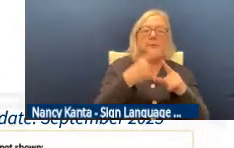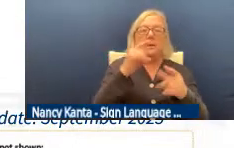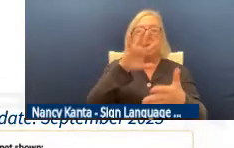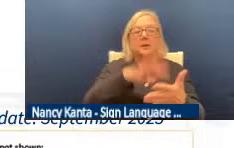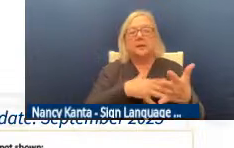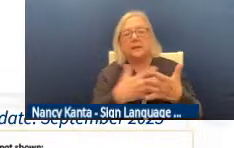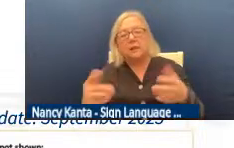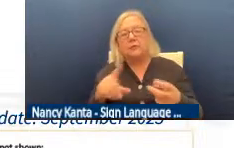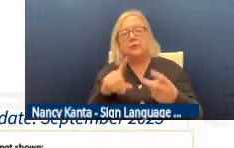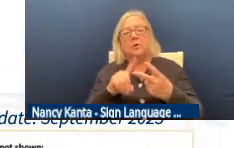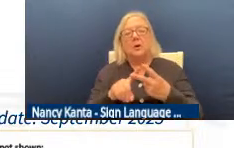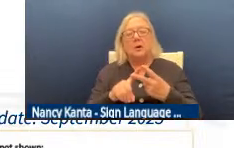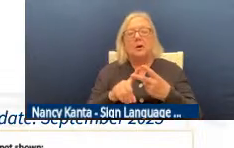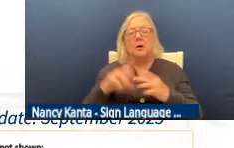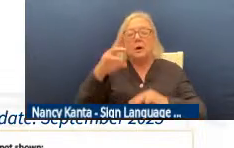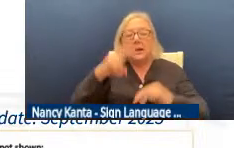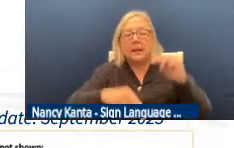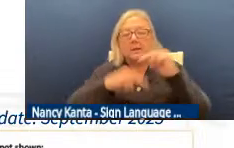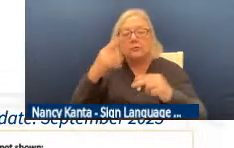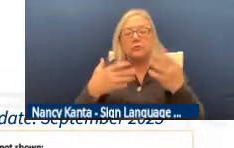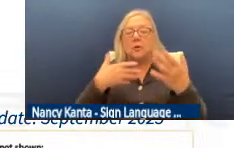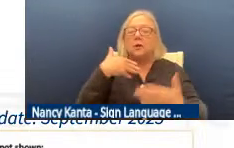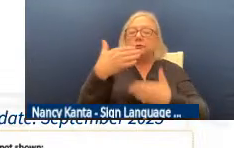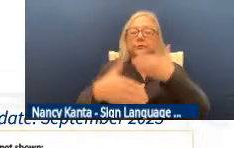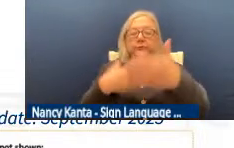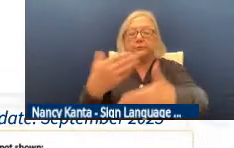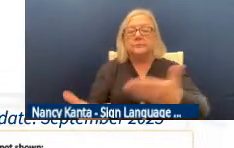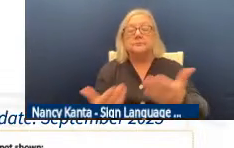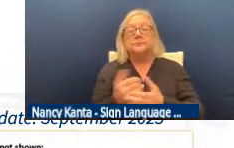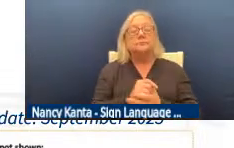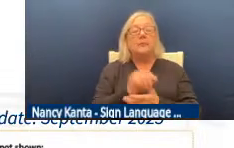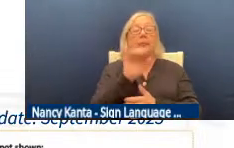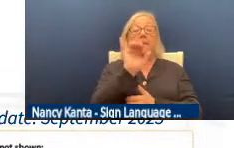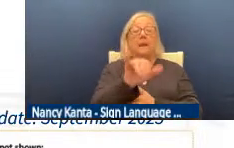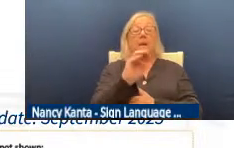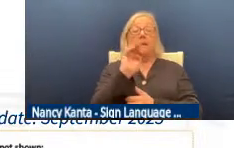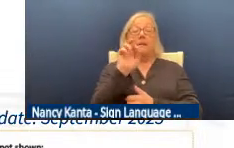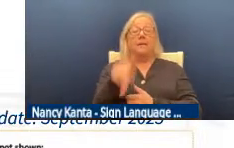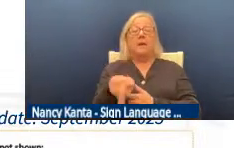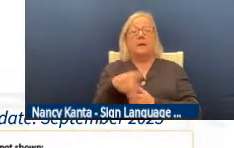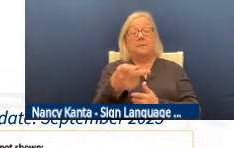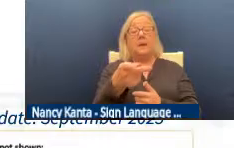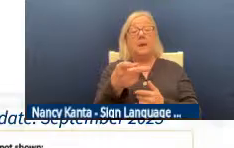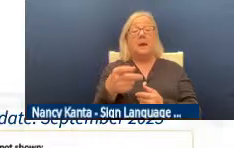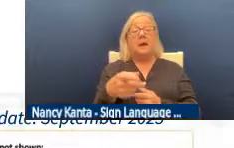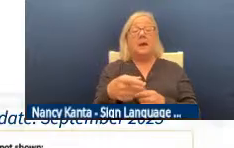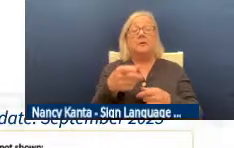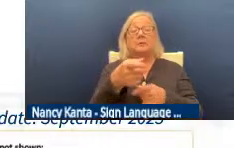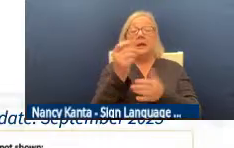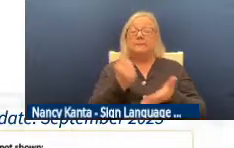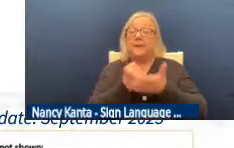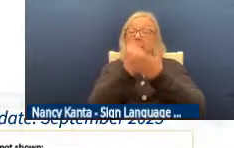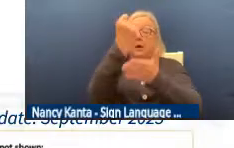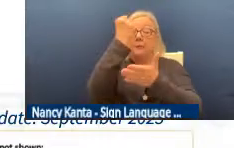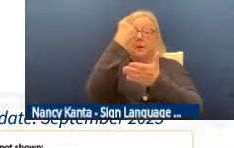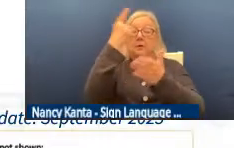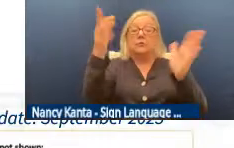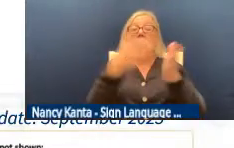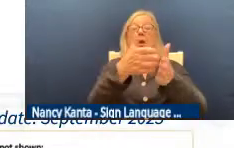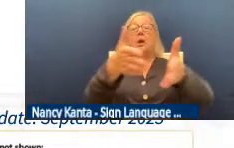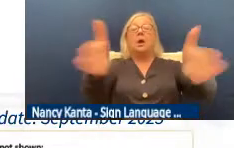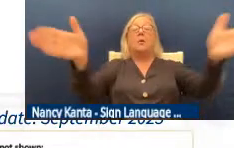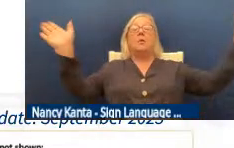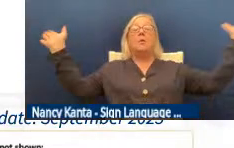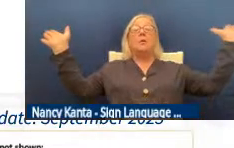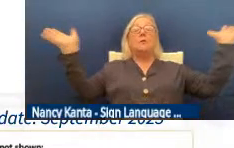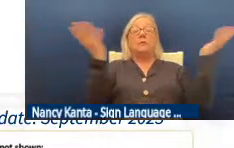construction. Again, this map really is intended to give you the overall view, but also we have the link